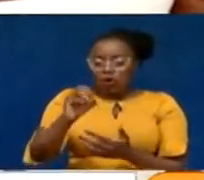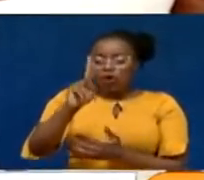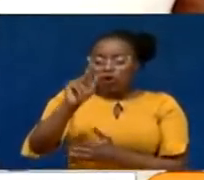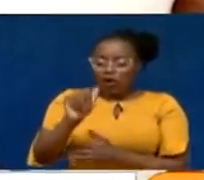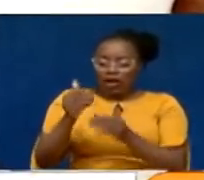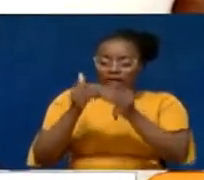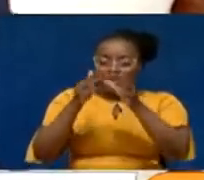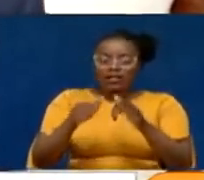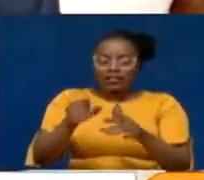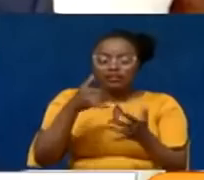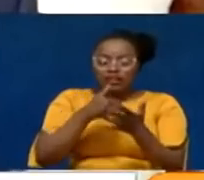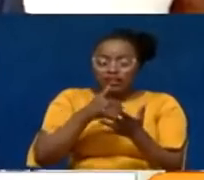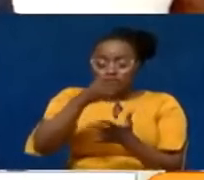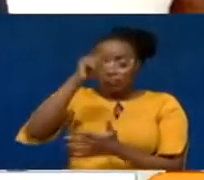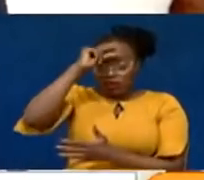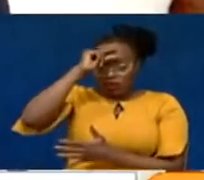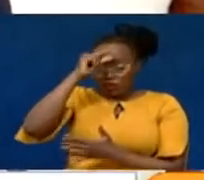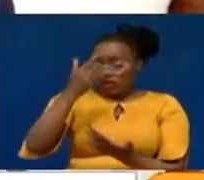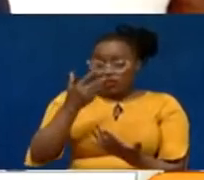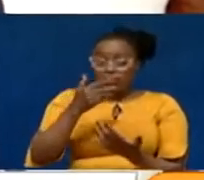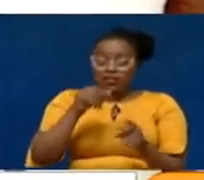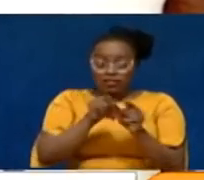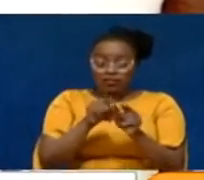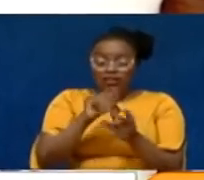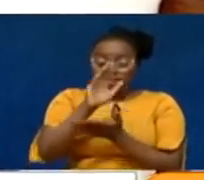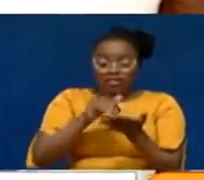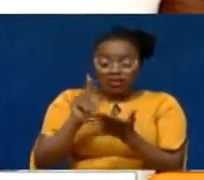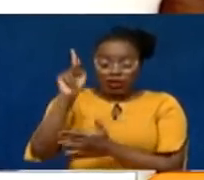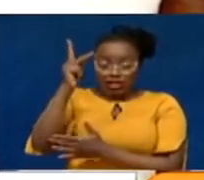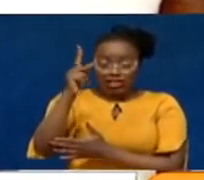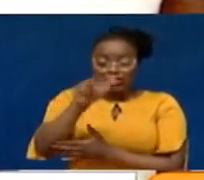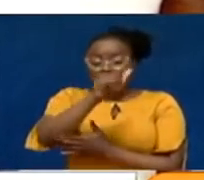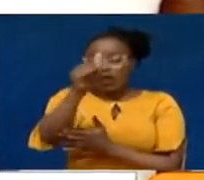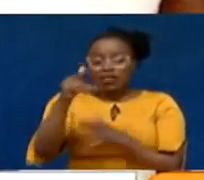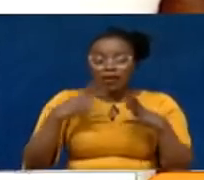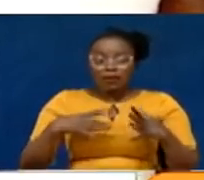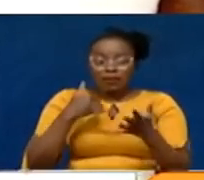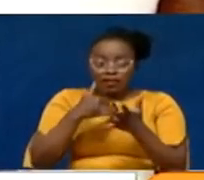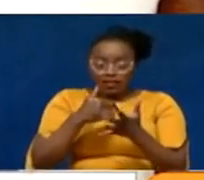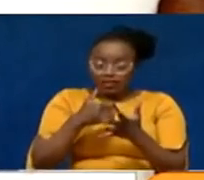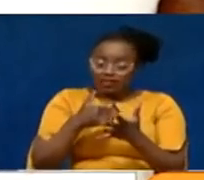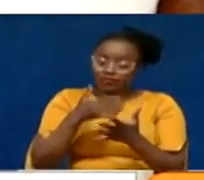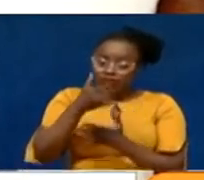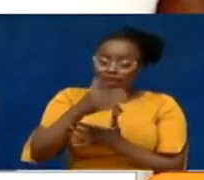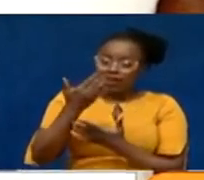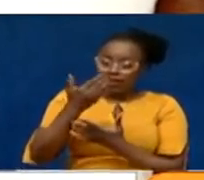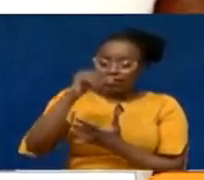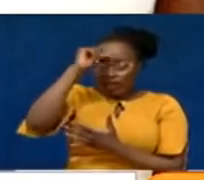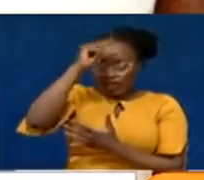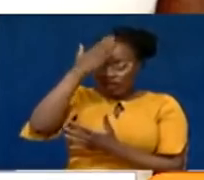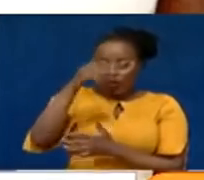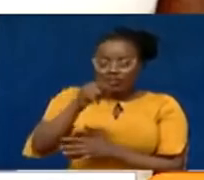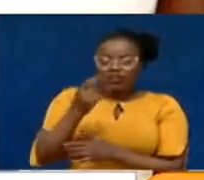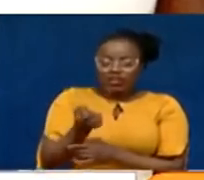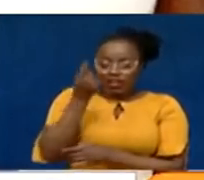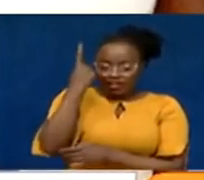principal, they need to be in government. In fact, Central, unlike the others, need to be in government more than the rest because they understand